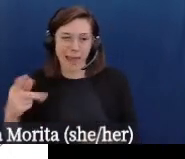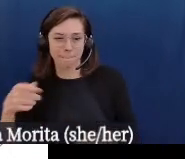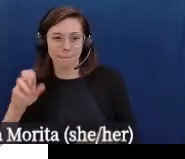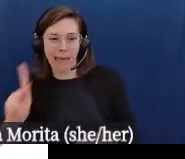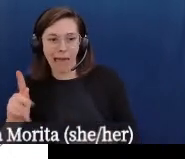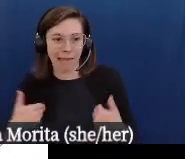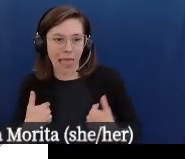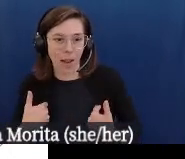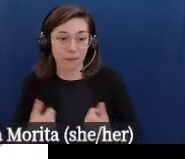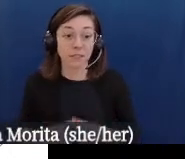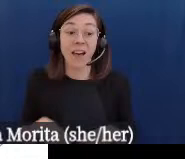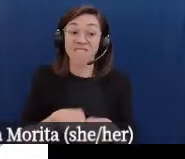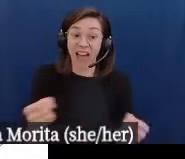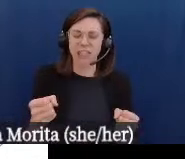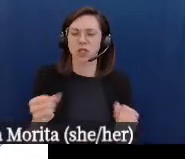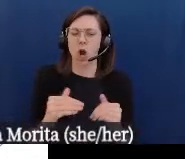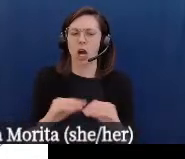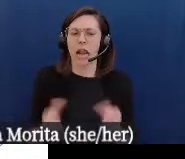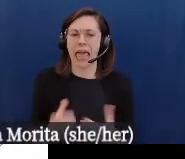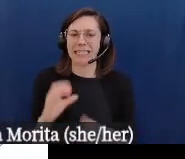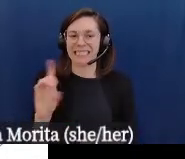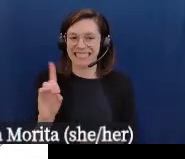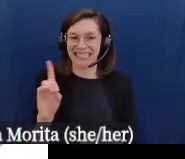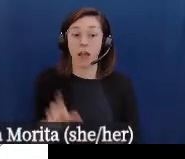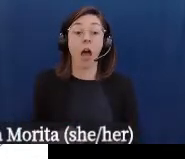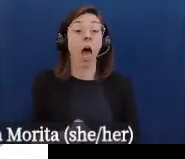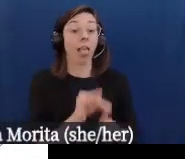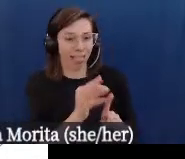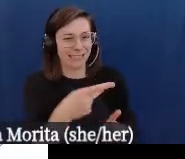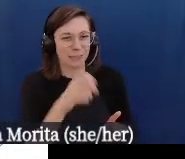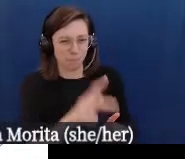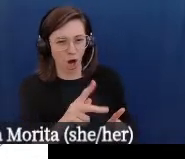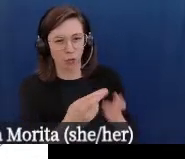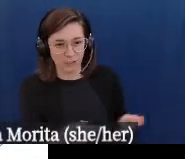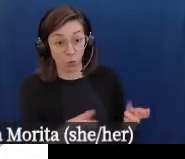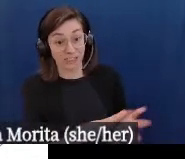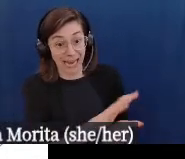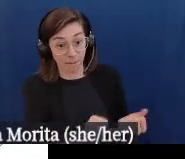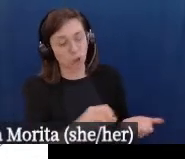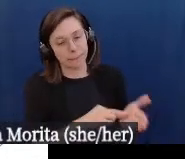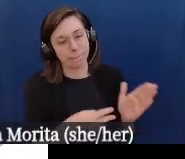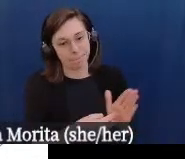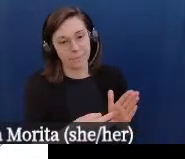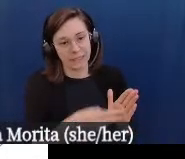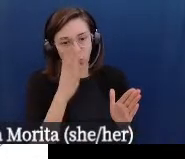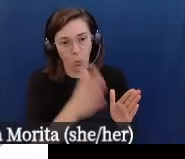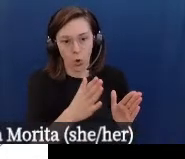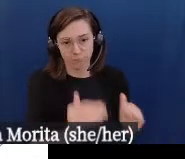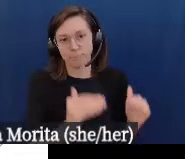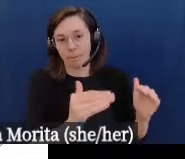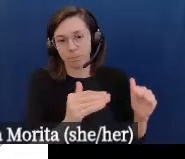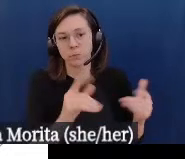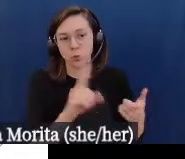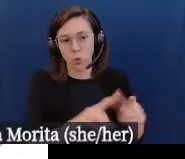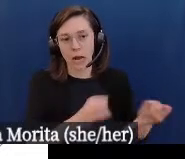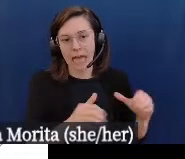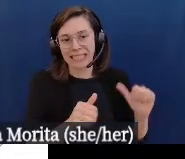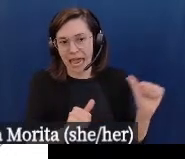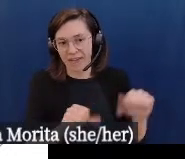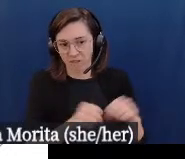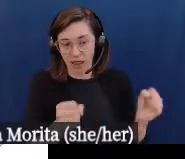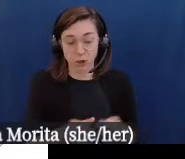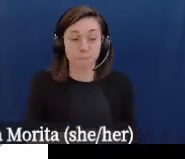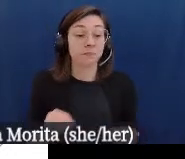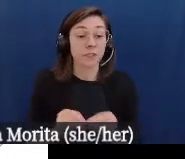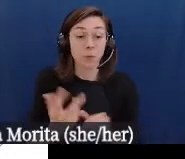D violation unless park resources are damaged, resulting in a Class A violation. Number 3,